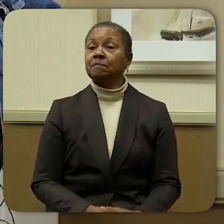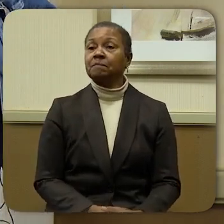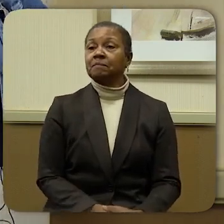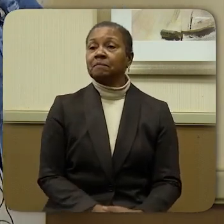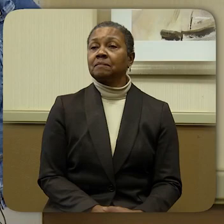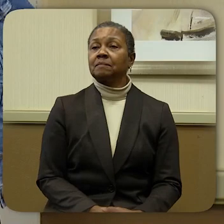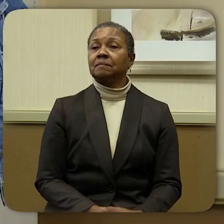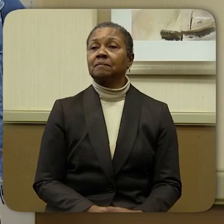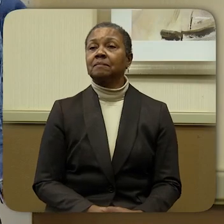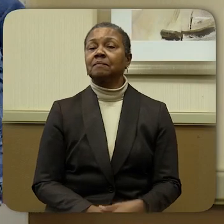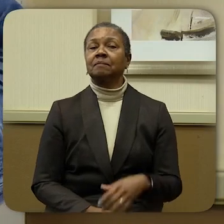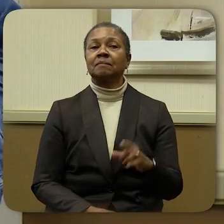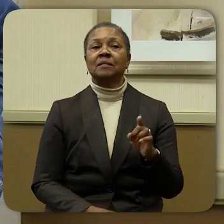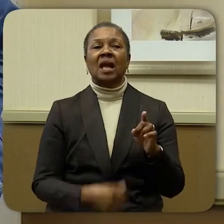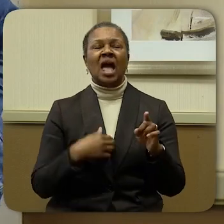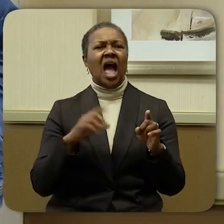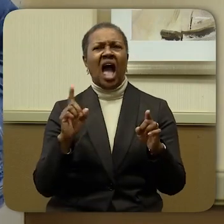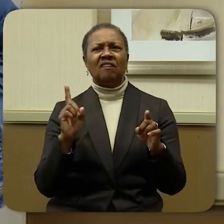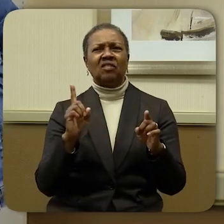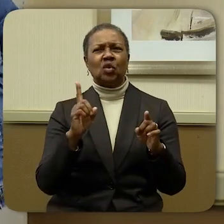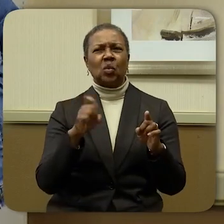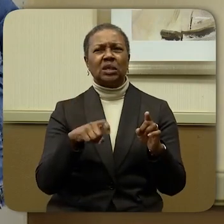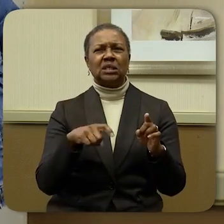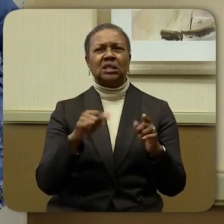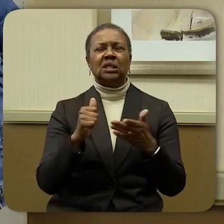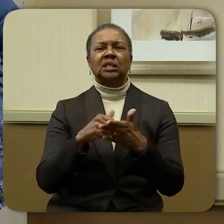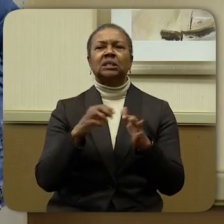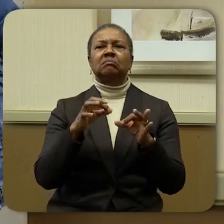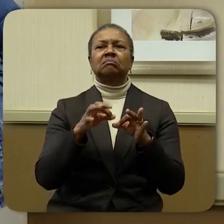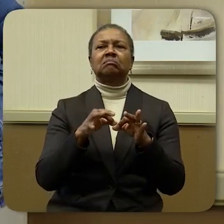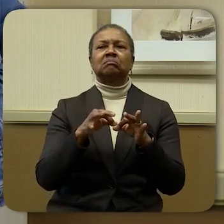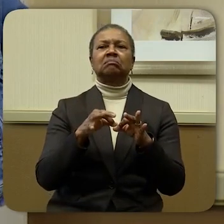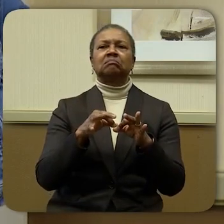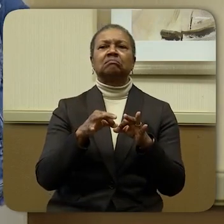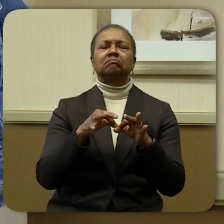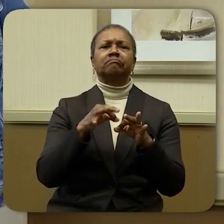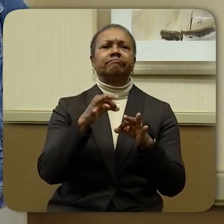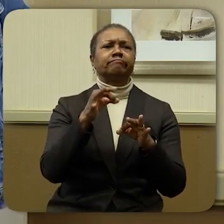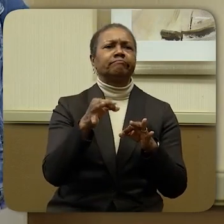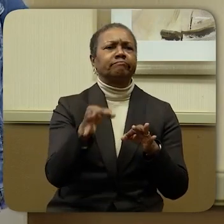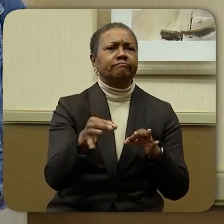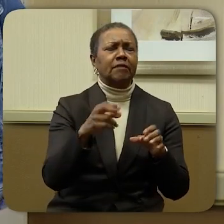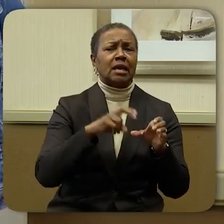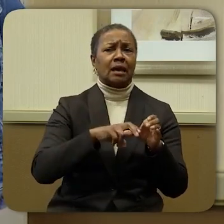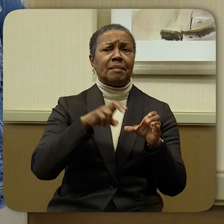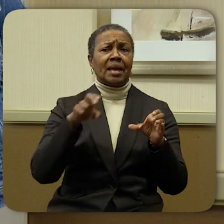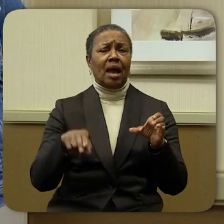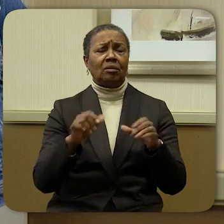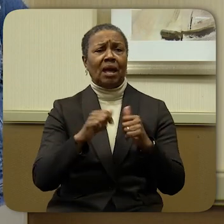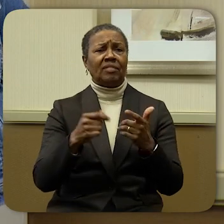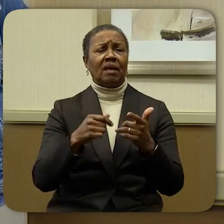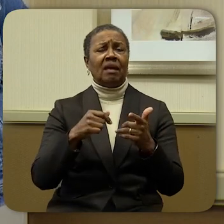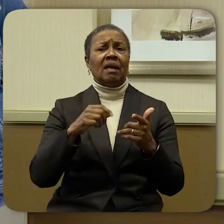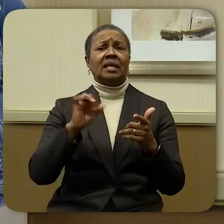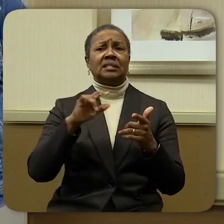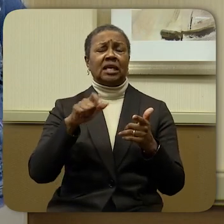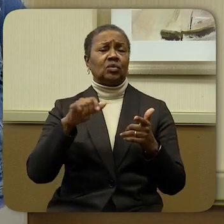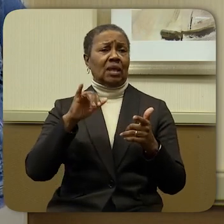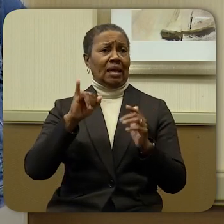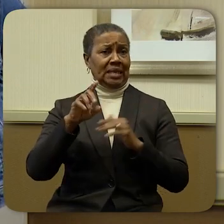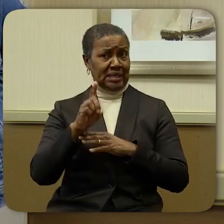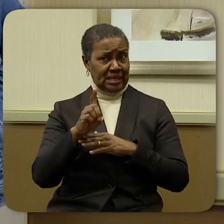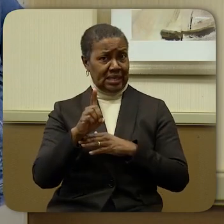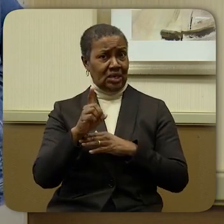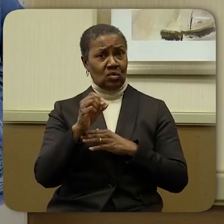Go ahead. Just a question. I wonder I if they just have a question. prolong I wonder if coming that out or prolongs them telling coming out about their sexual talking identity about their because of sexual